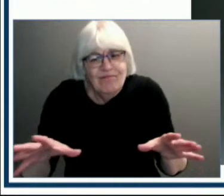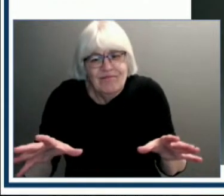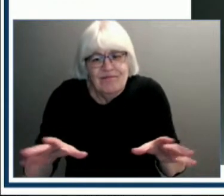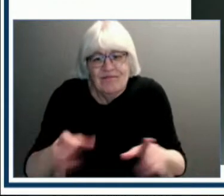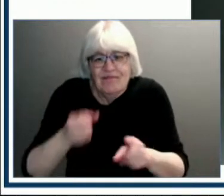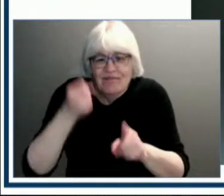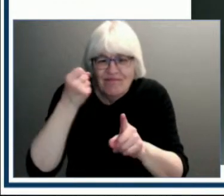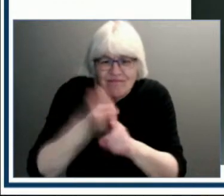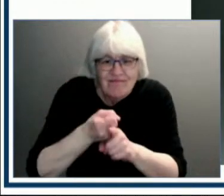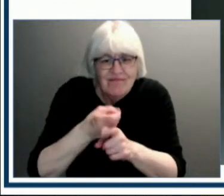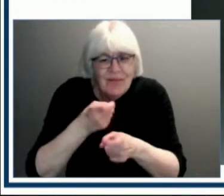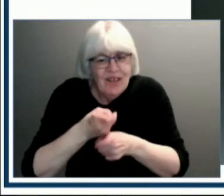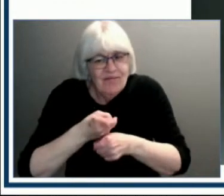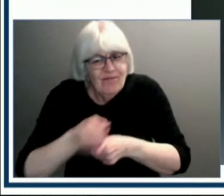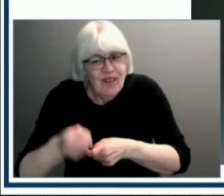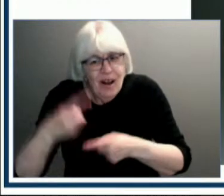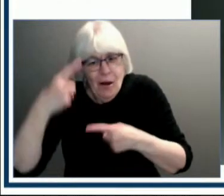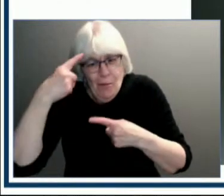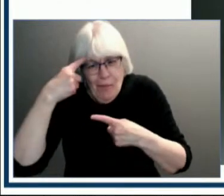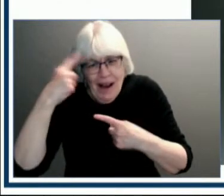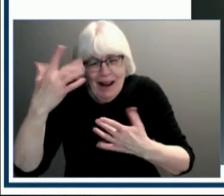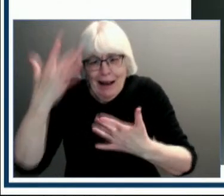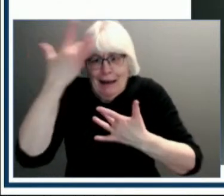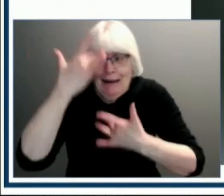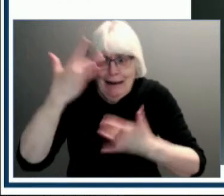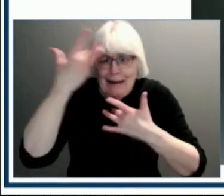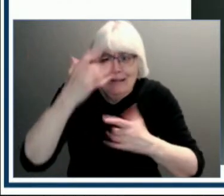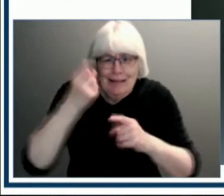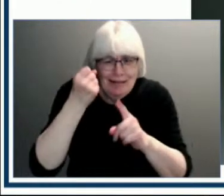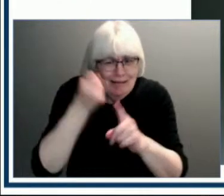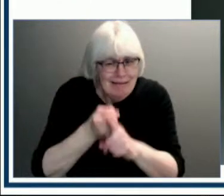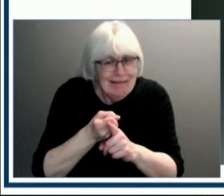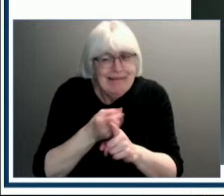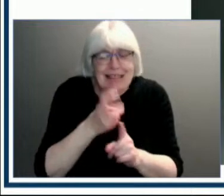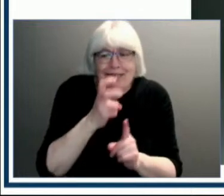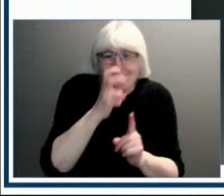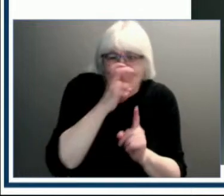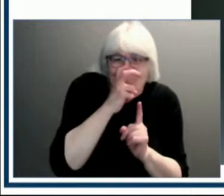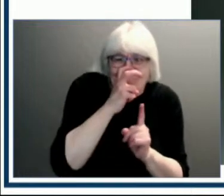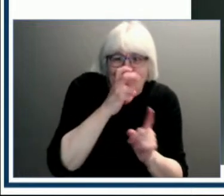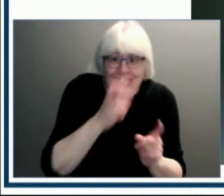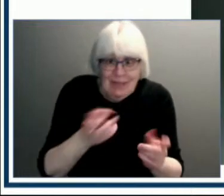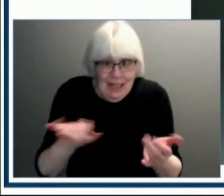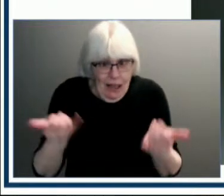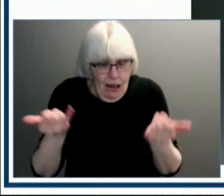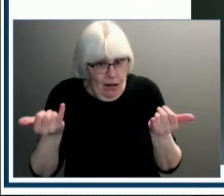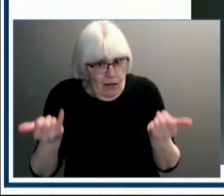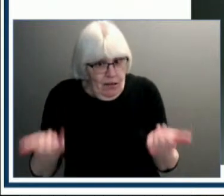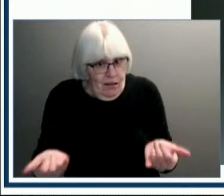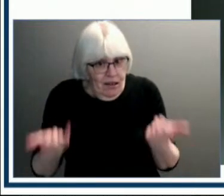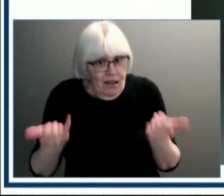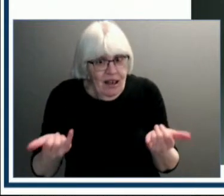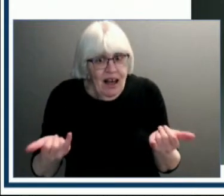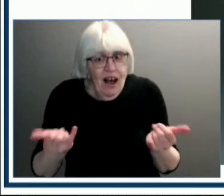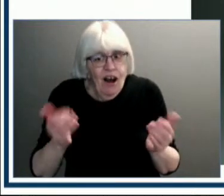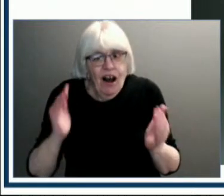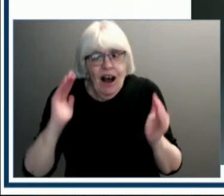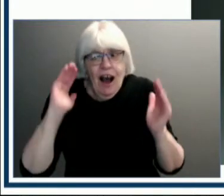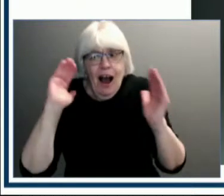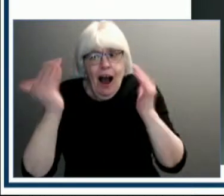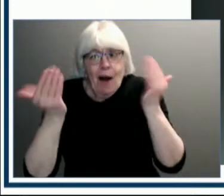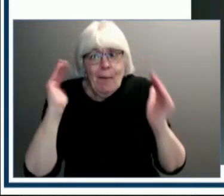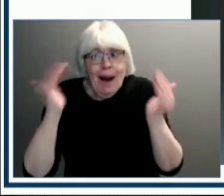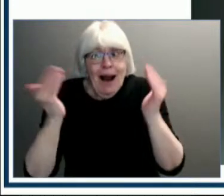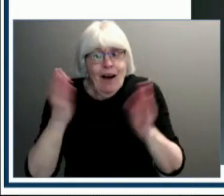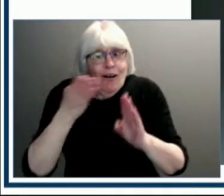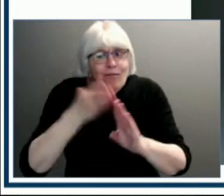spaces, against the restrictions? And can you compare that to the past waves of the virus and what's different this time around? So